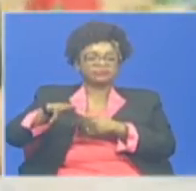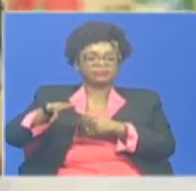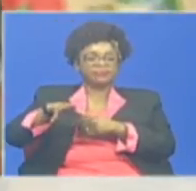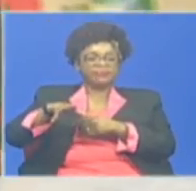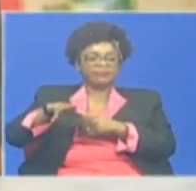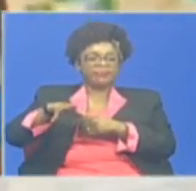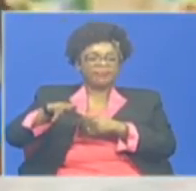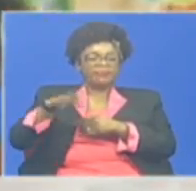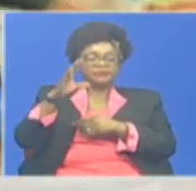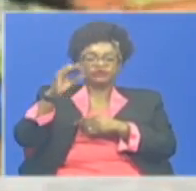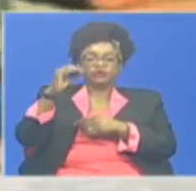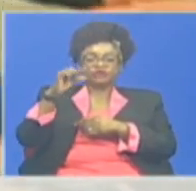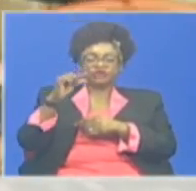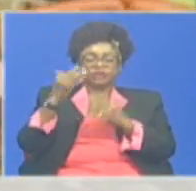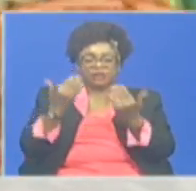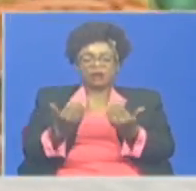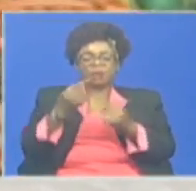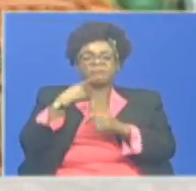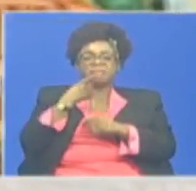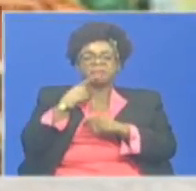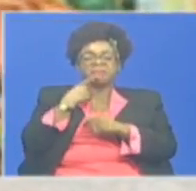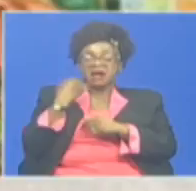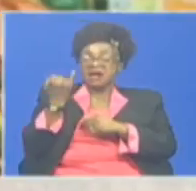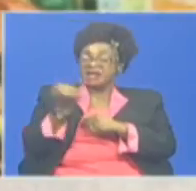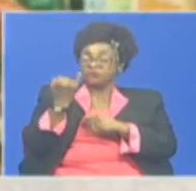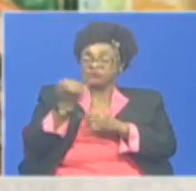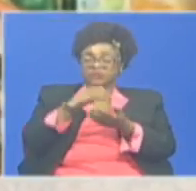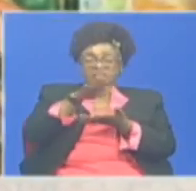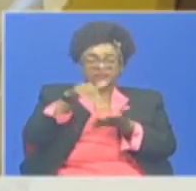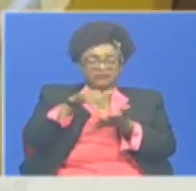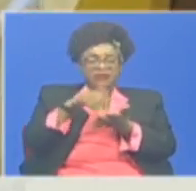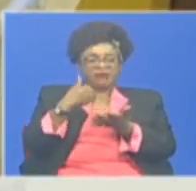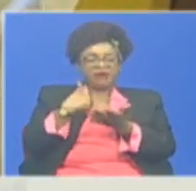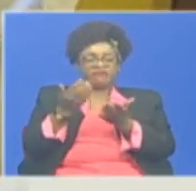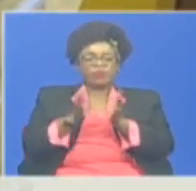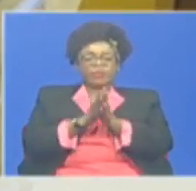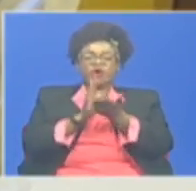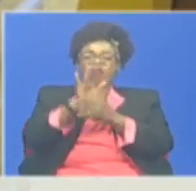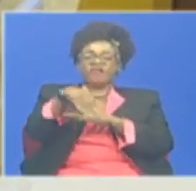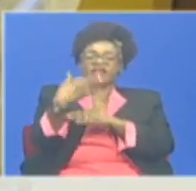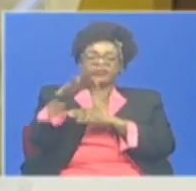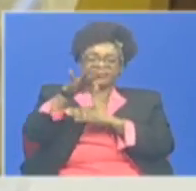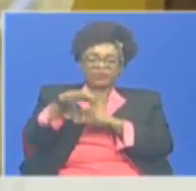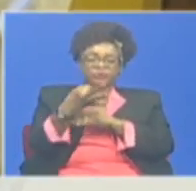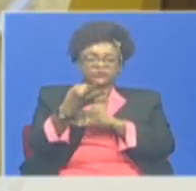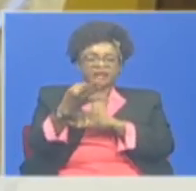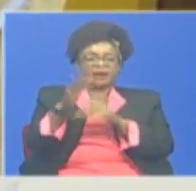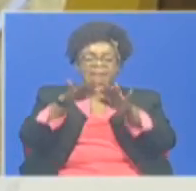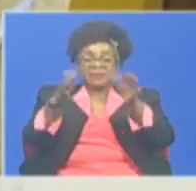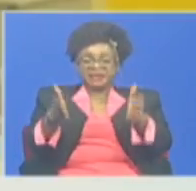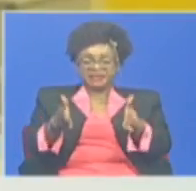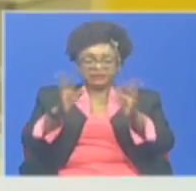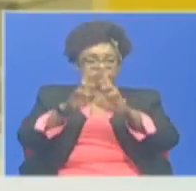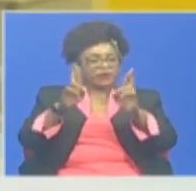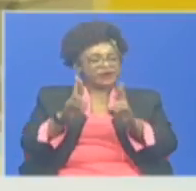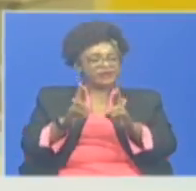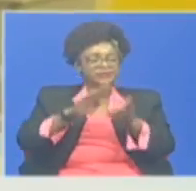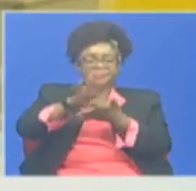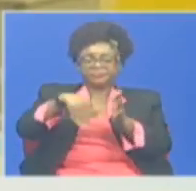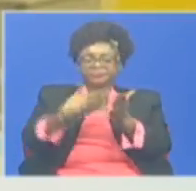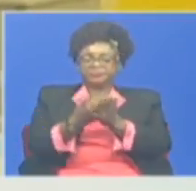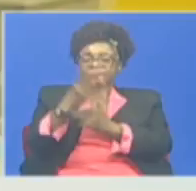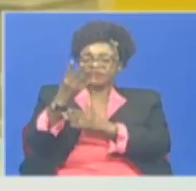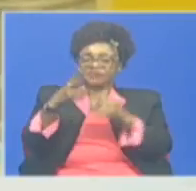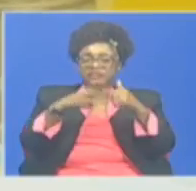of Governors now says that isolation centers equipped with over 3,000 beds have been set up in all the 47